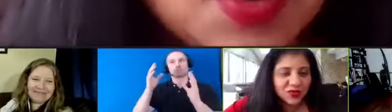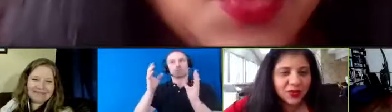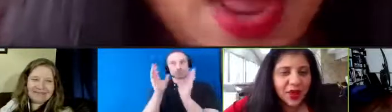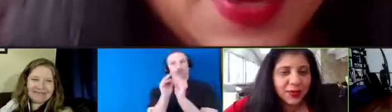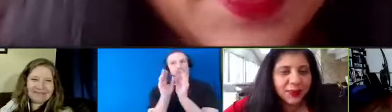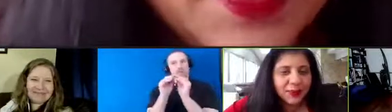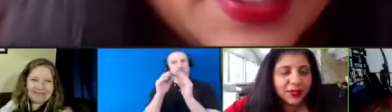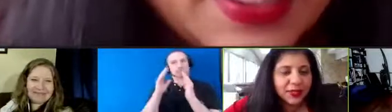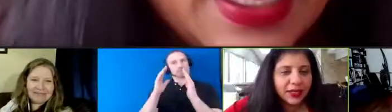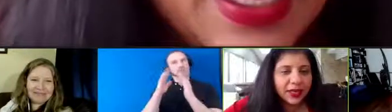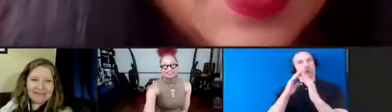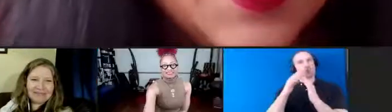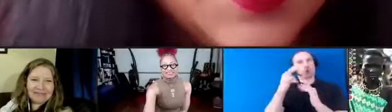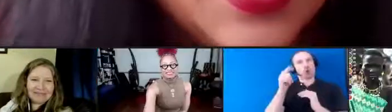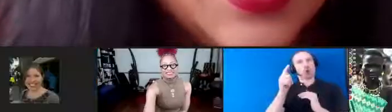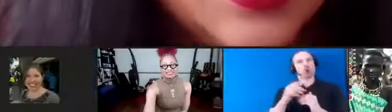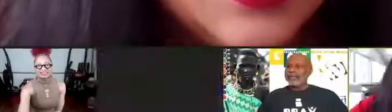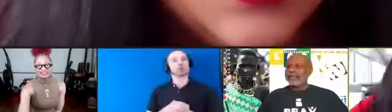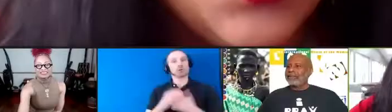it's time to wrap up.